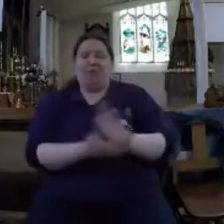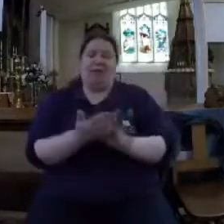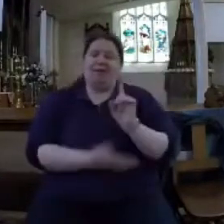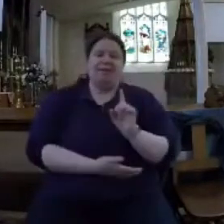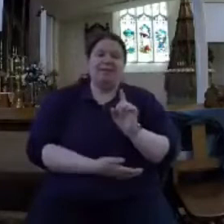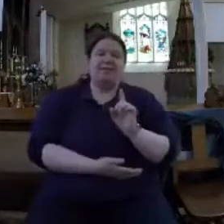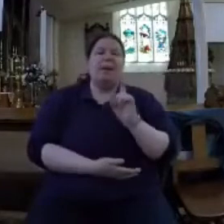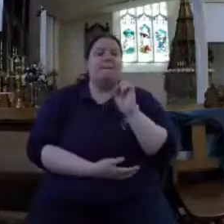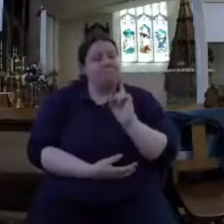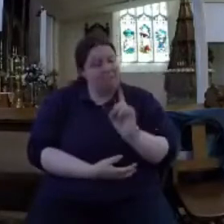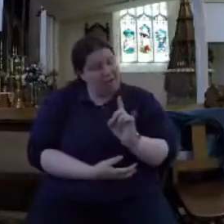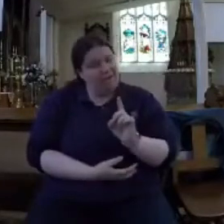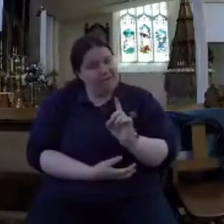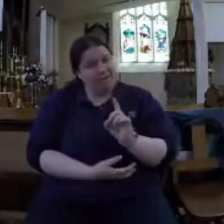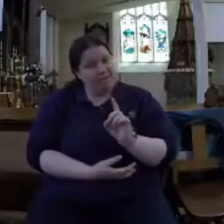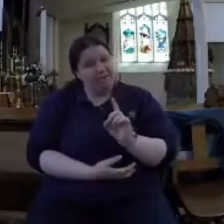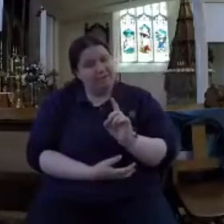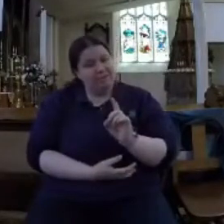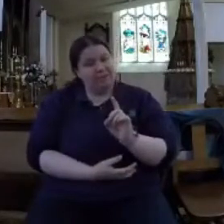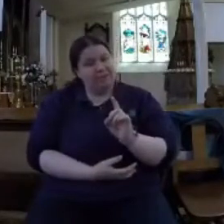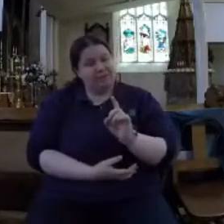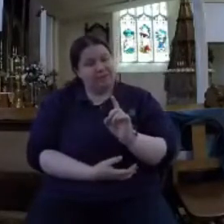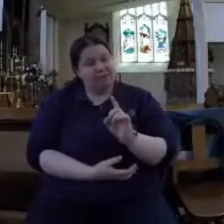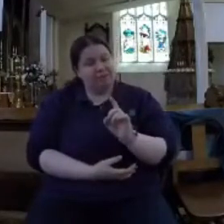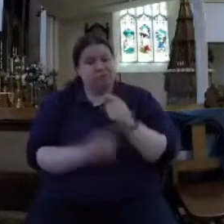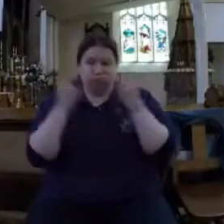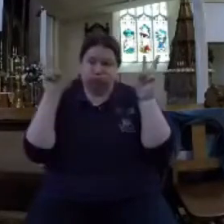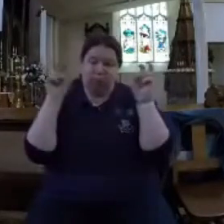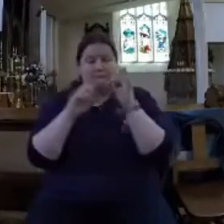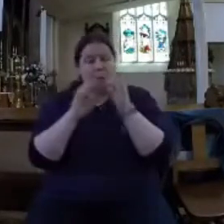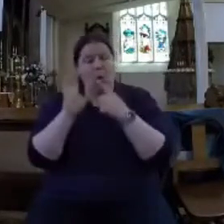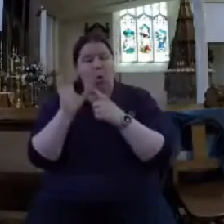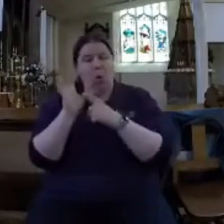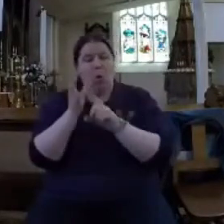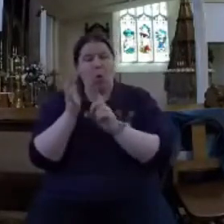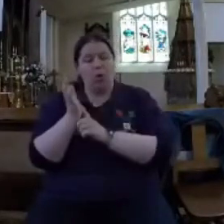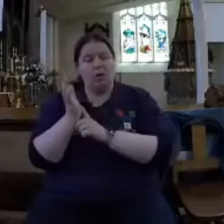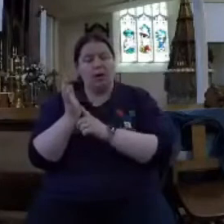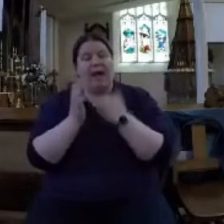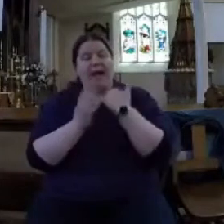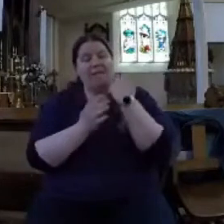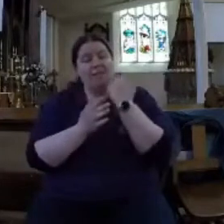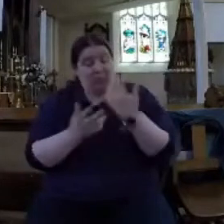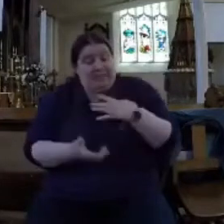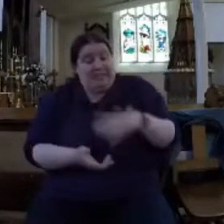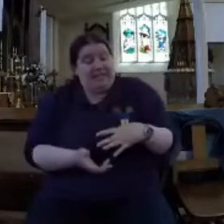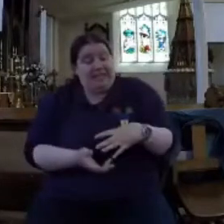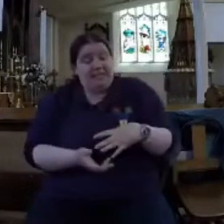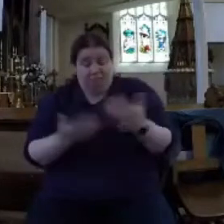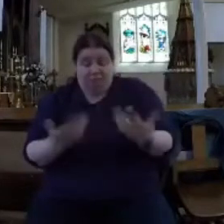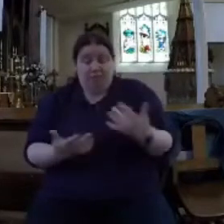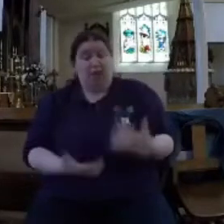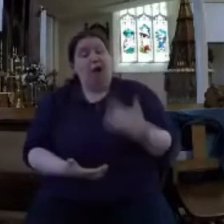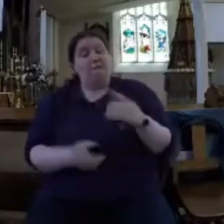But it does mean, and I quote Paul from the Bible, we have everything we need for life and